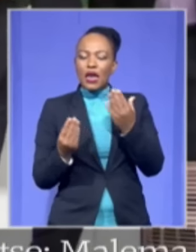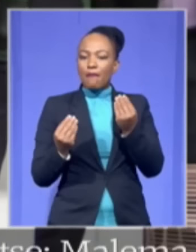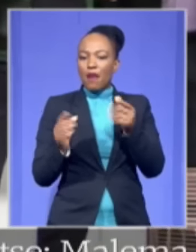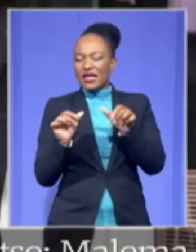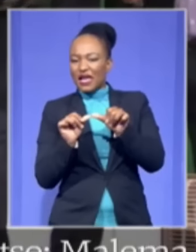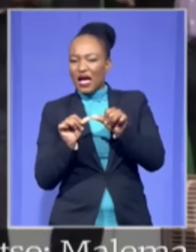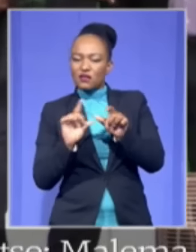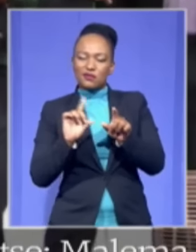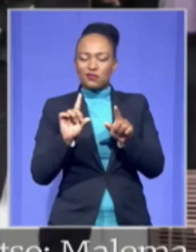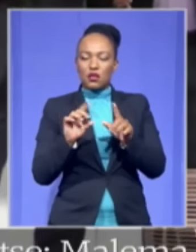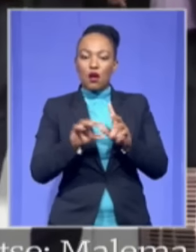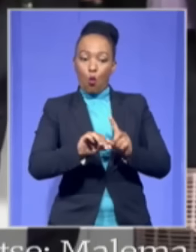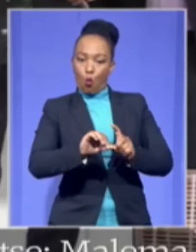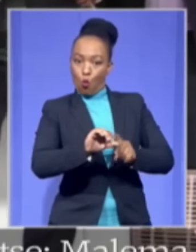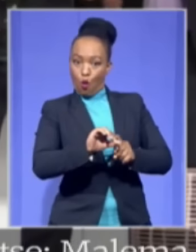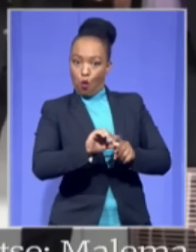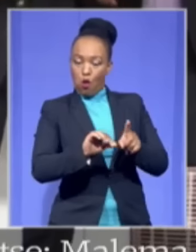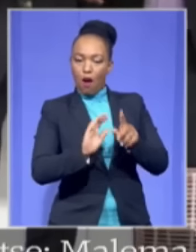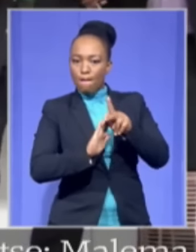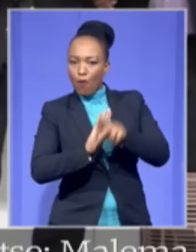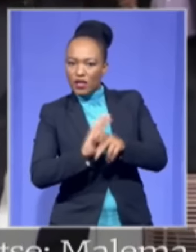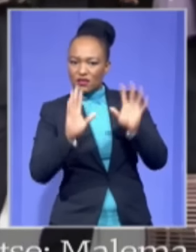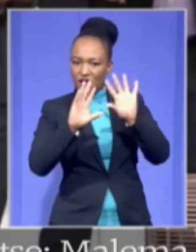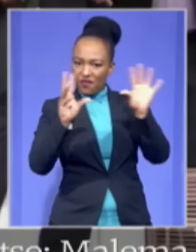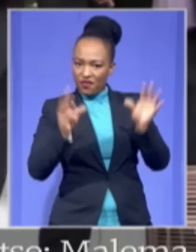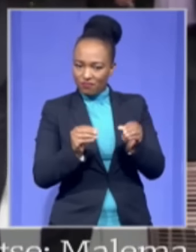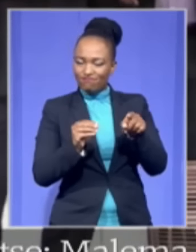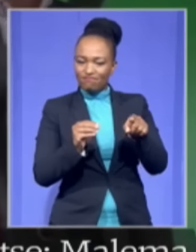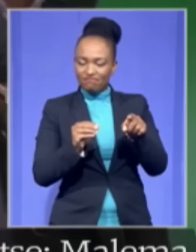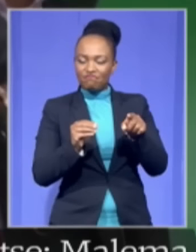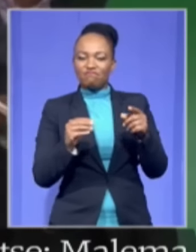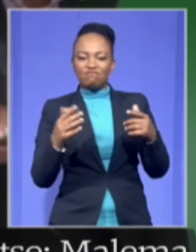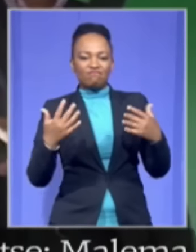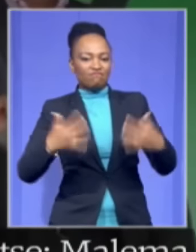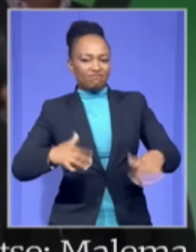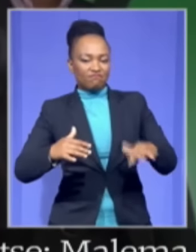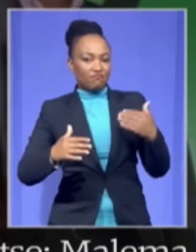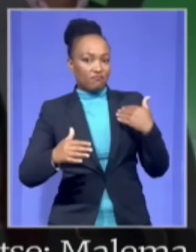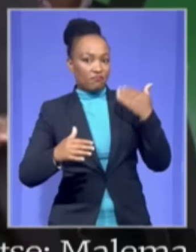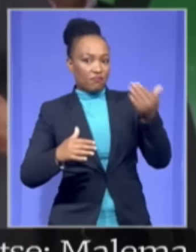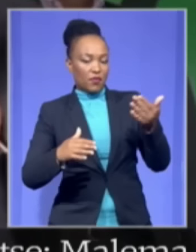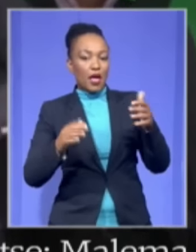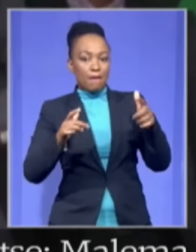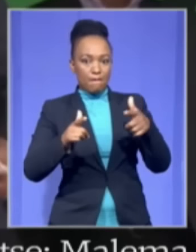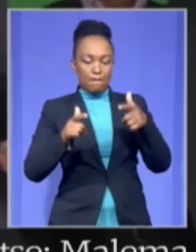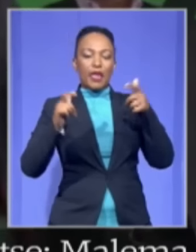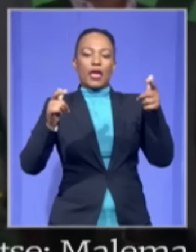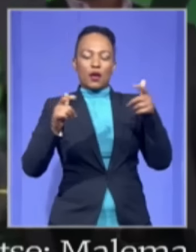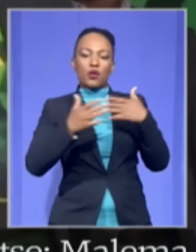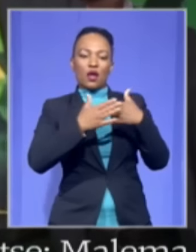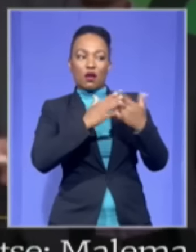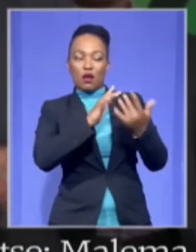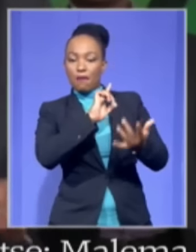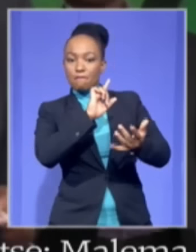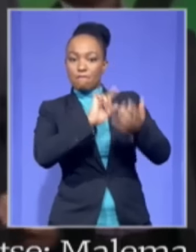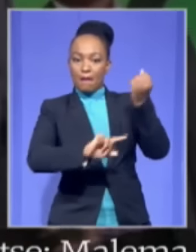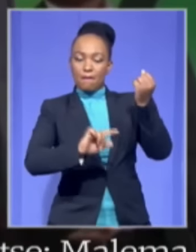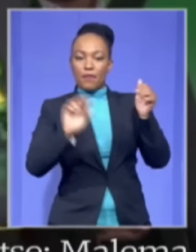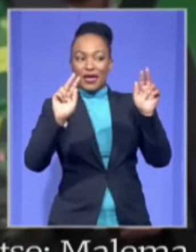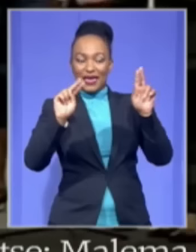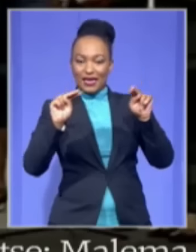quantity, the policies and so on, that has the bigger chance of achieving that national